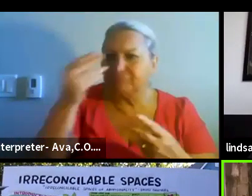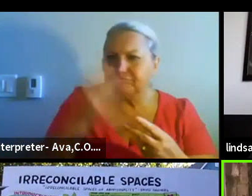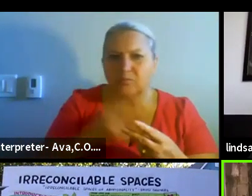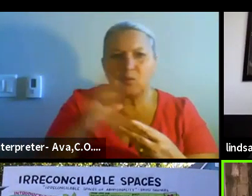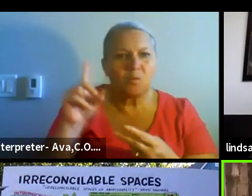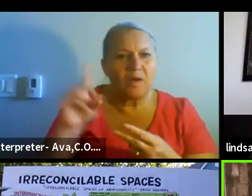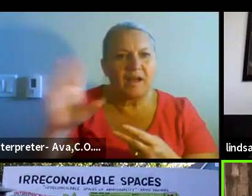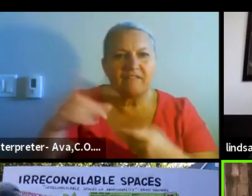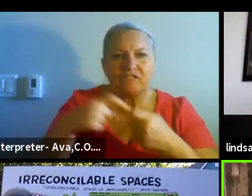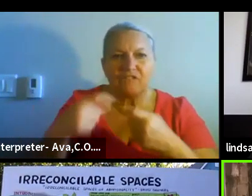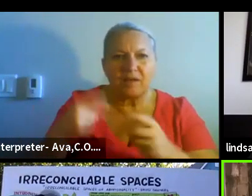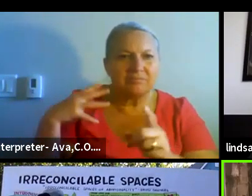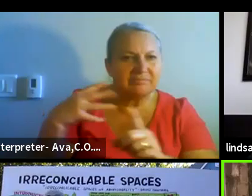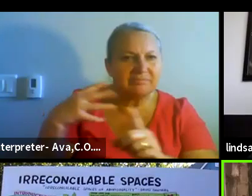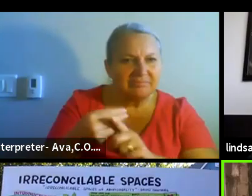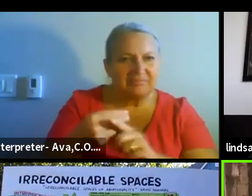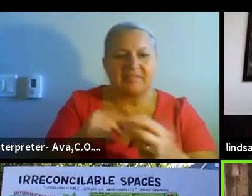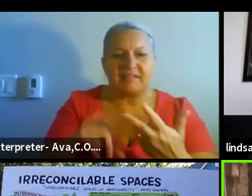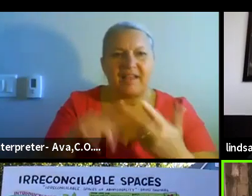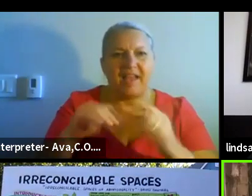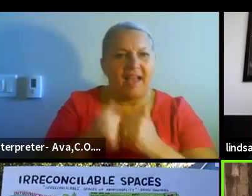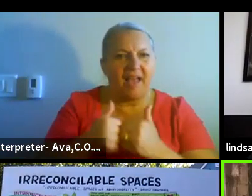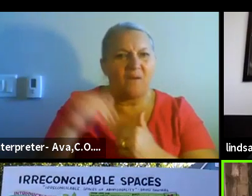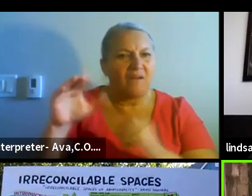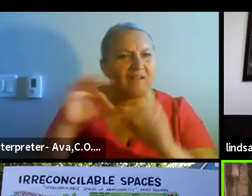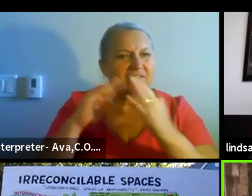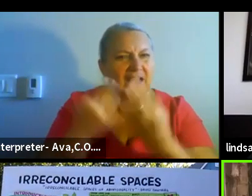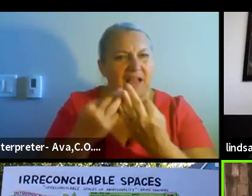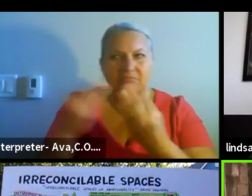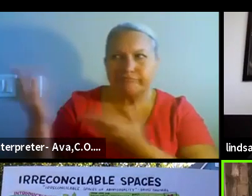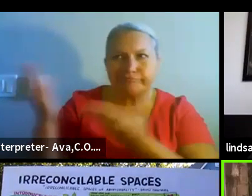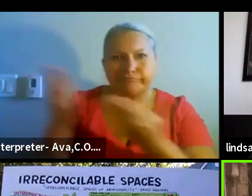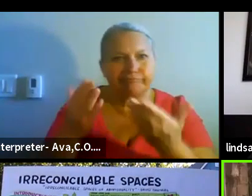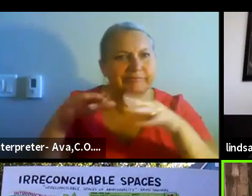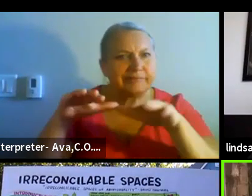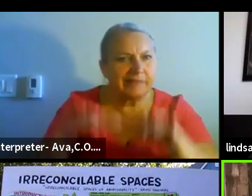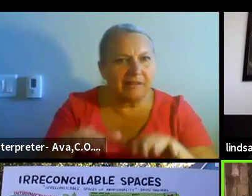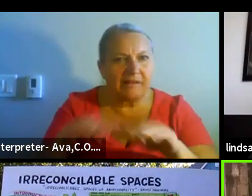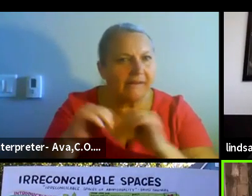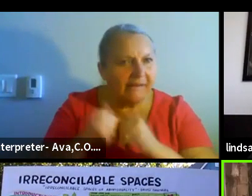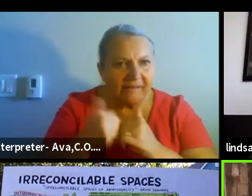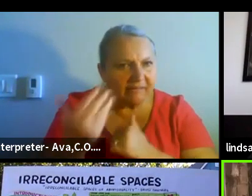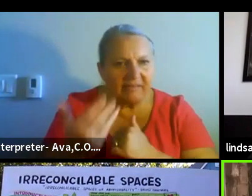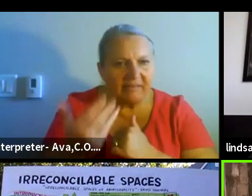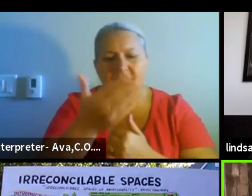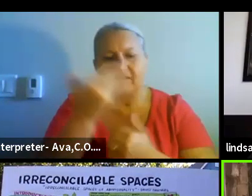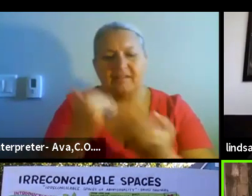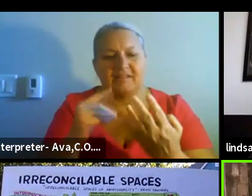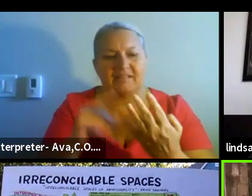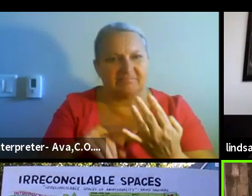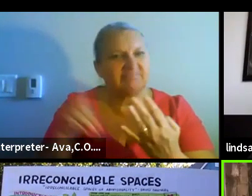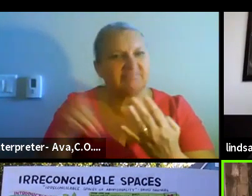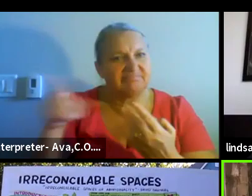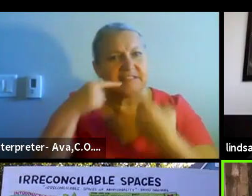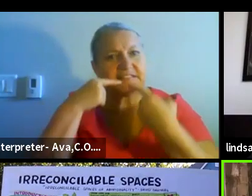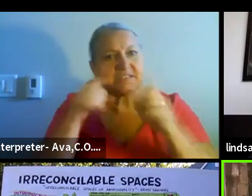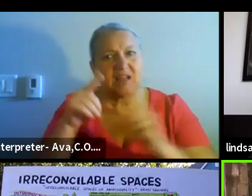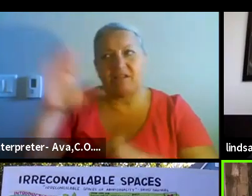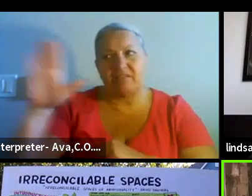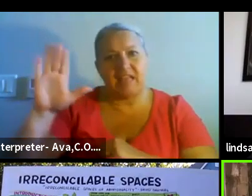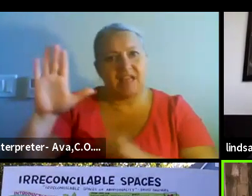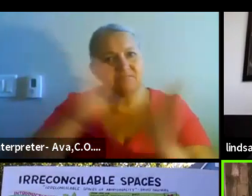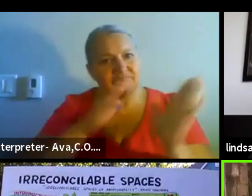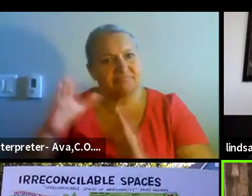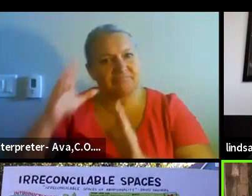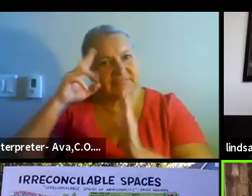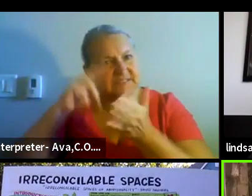and how their families had managed to settle and be here. They came, they declared their intentions